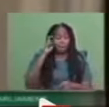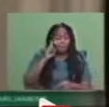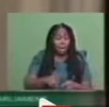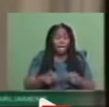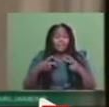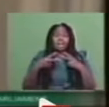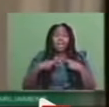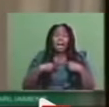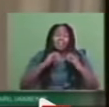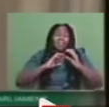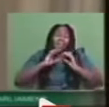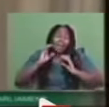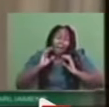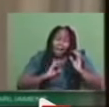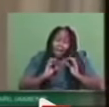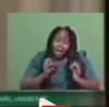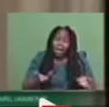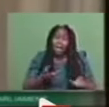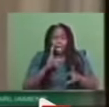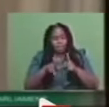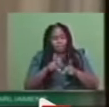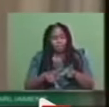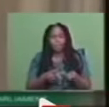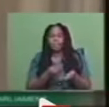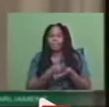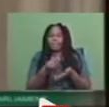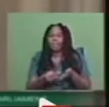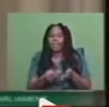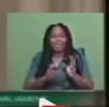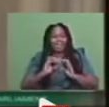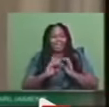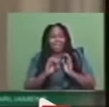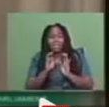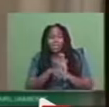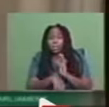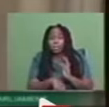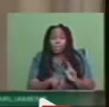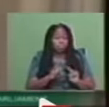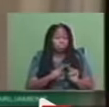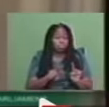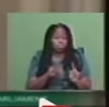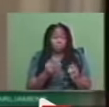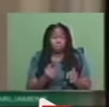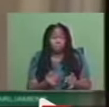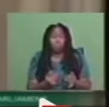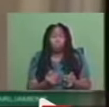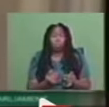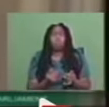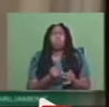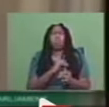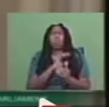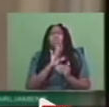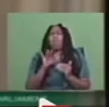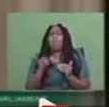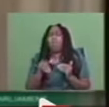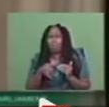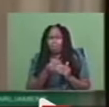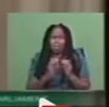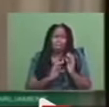or Nissan AD wagon will feel the pinch as the Porsche boys continue to ride